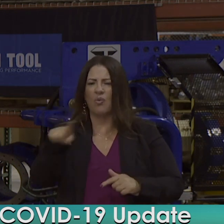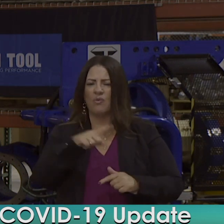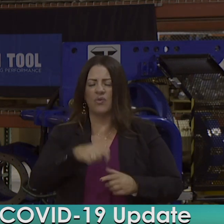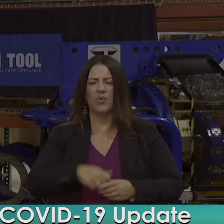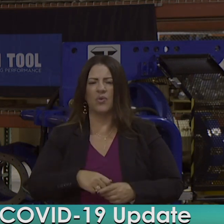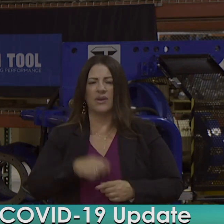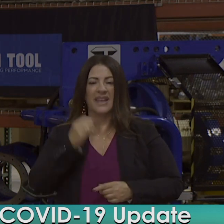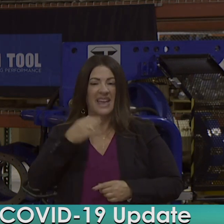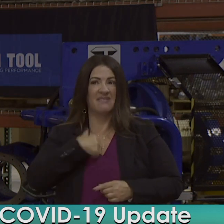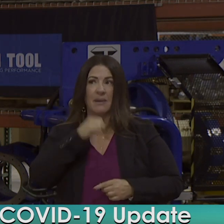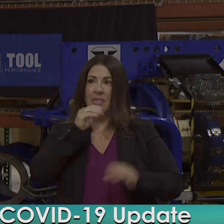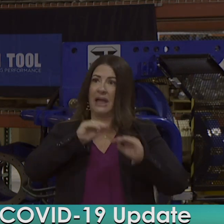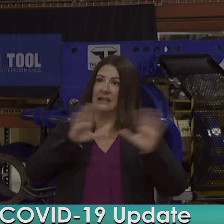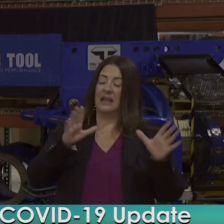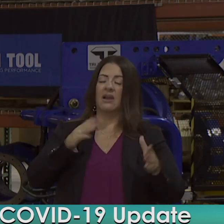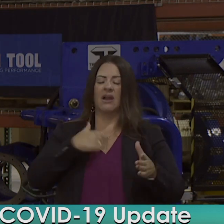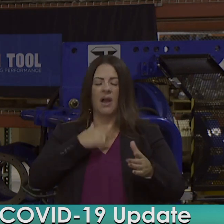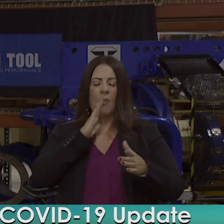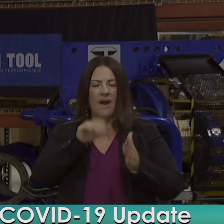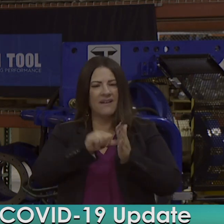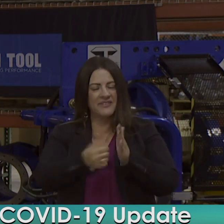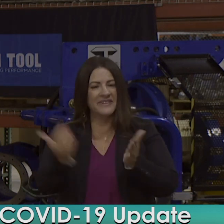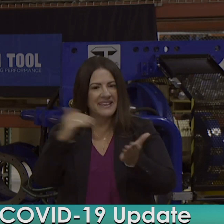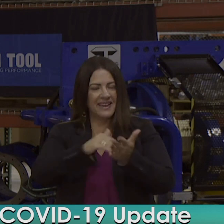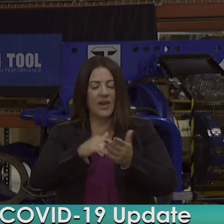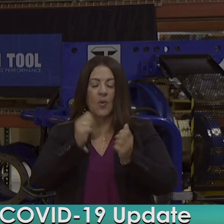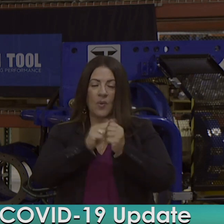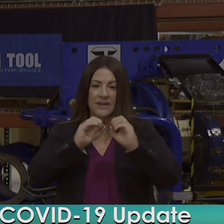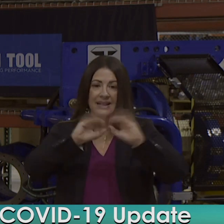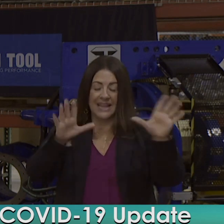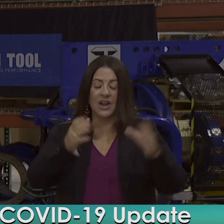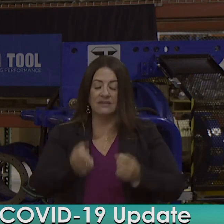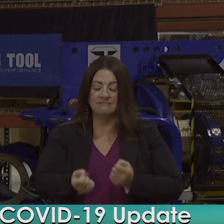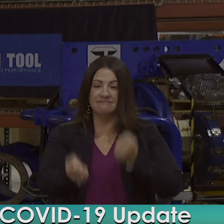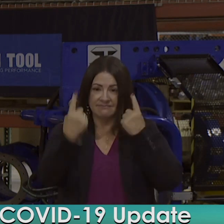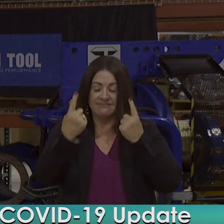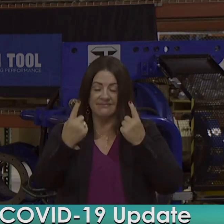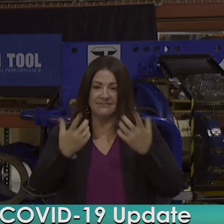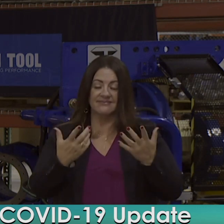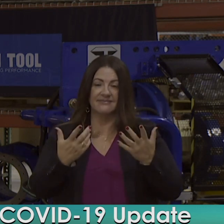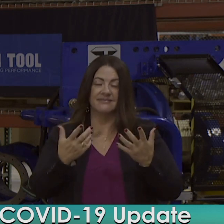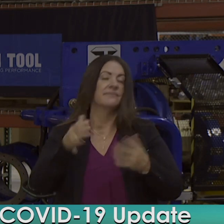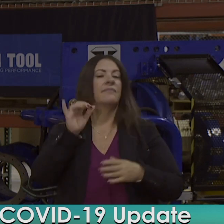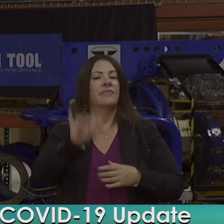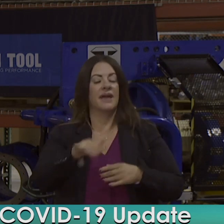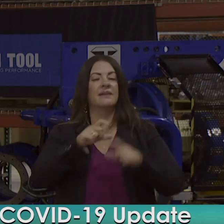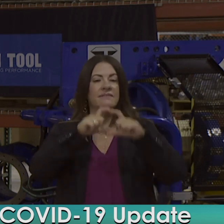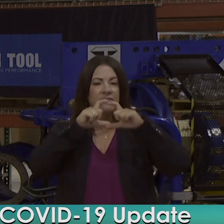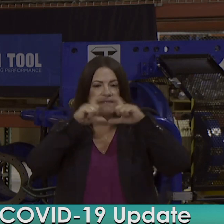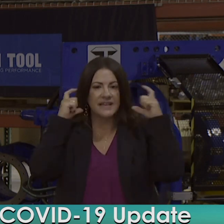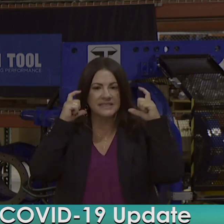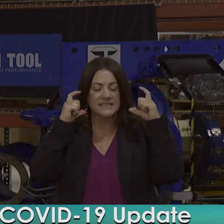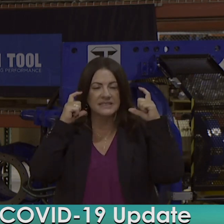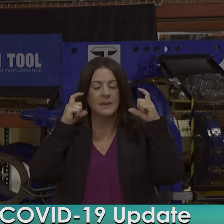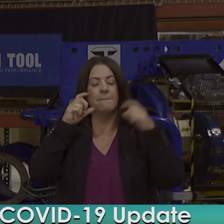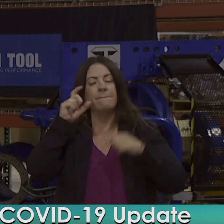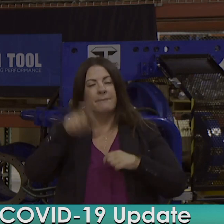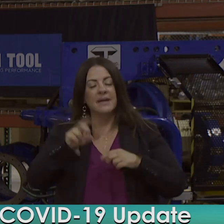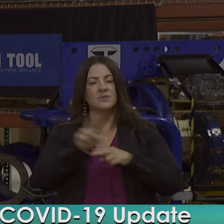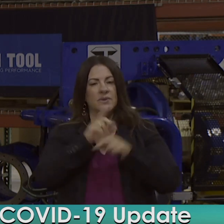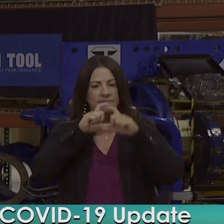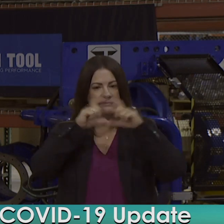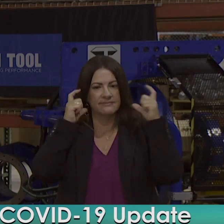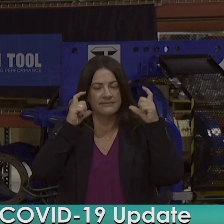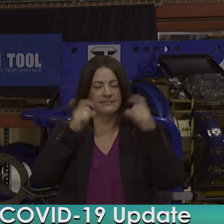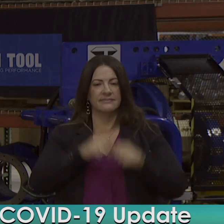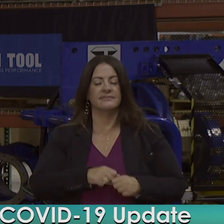been clear, let me reinforce with clarity and conviction: wear a face covering, wear a face mask, not